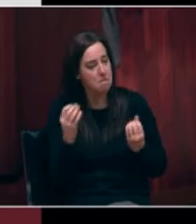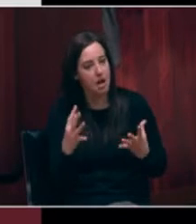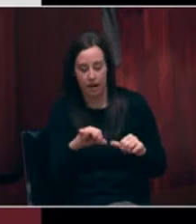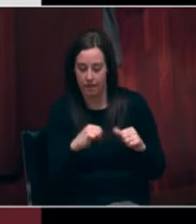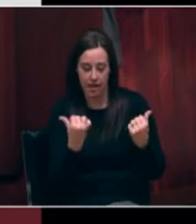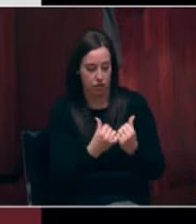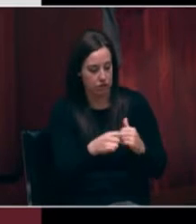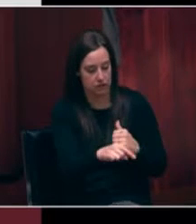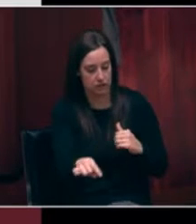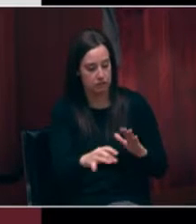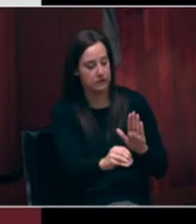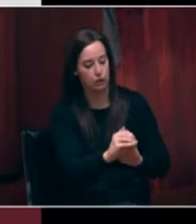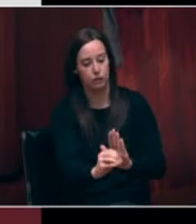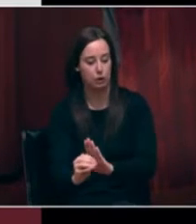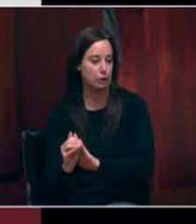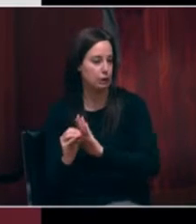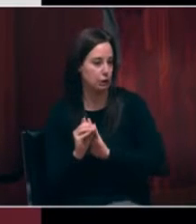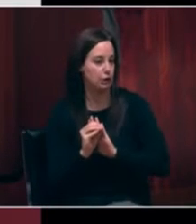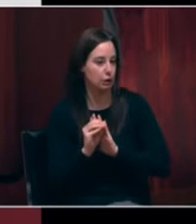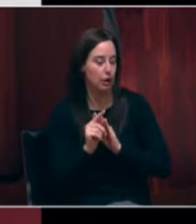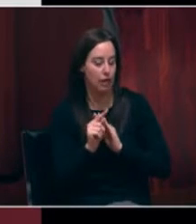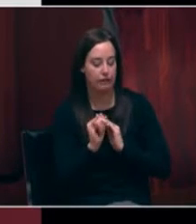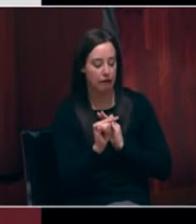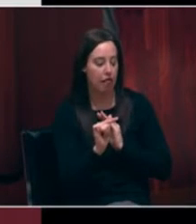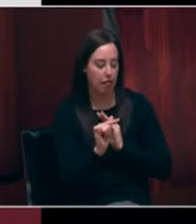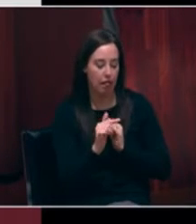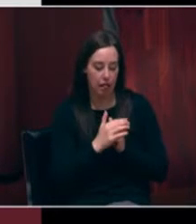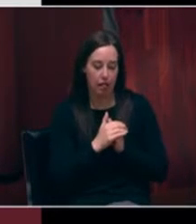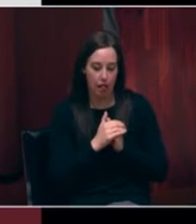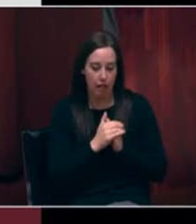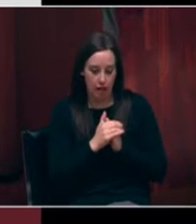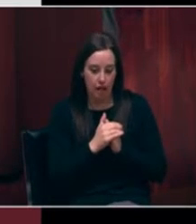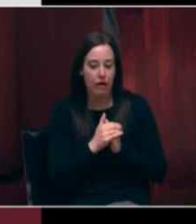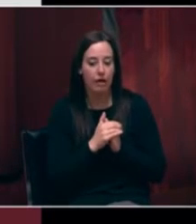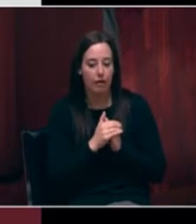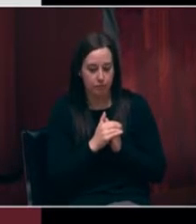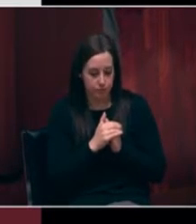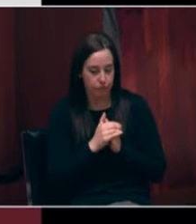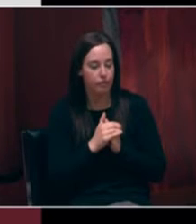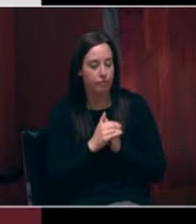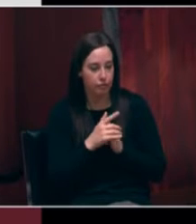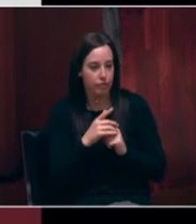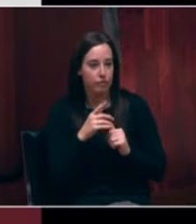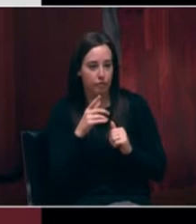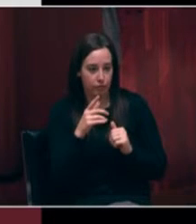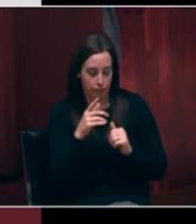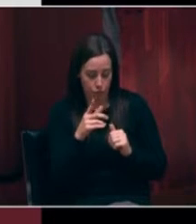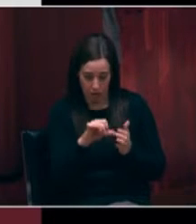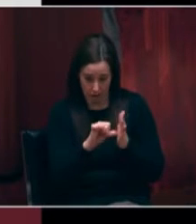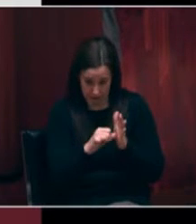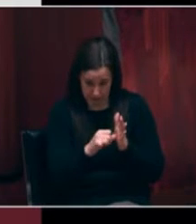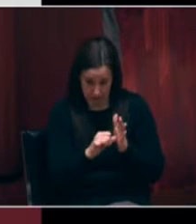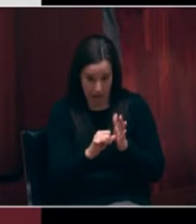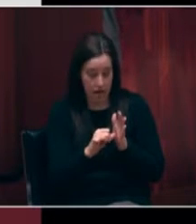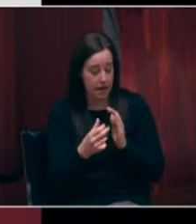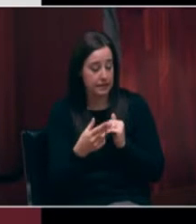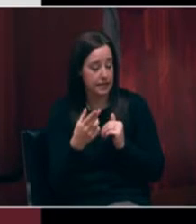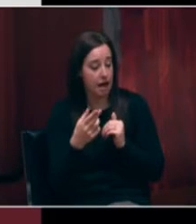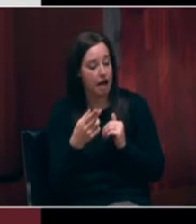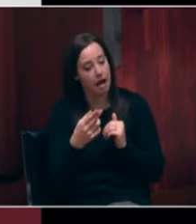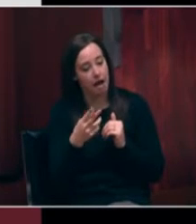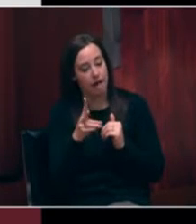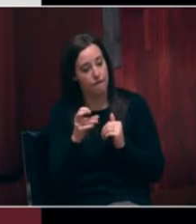till. Others are just dealing with it as we present it to them. We did emphasize high-volume